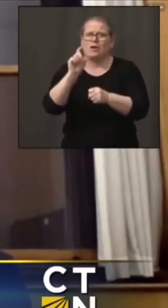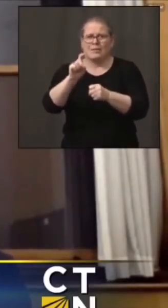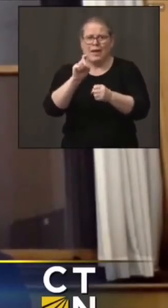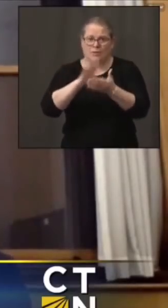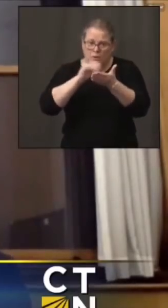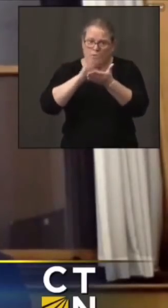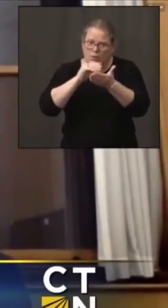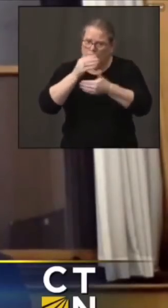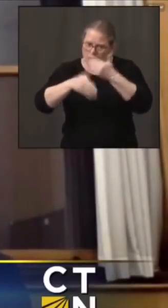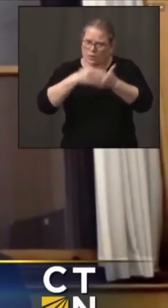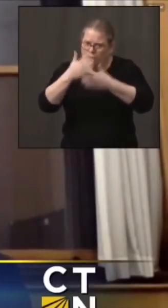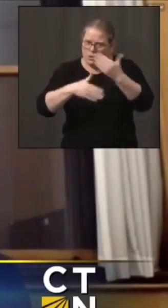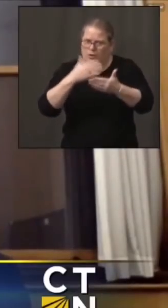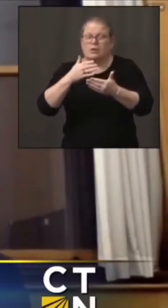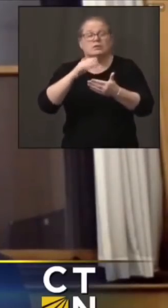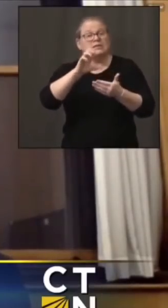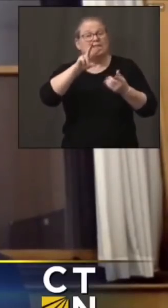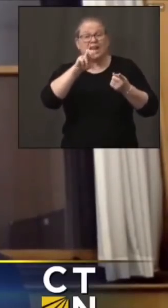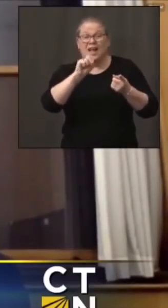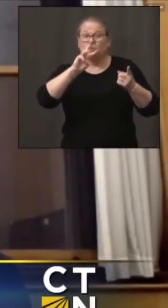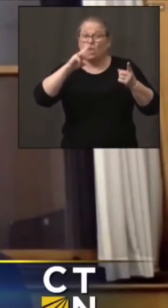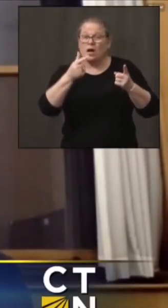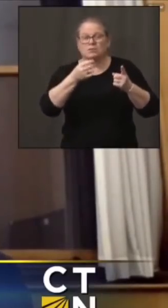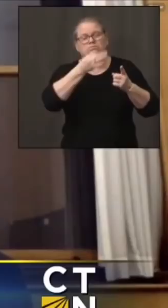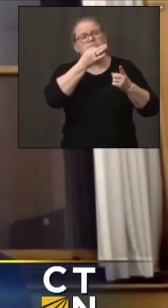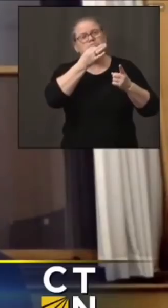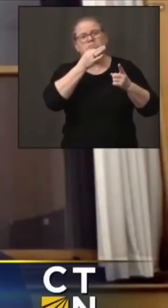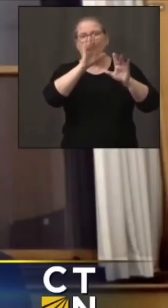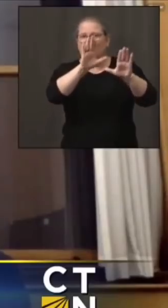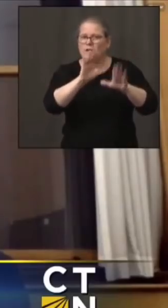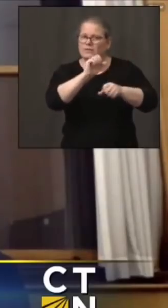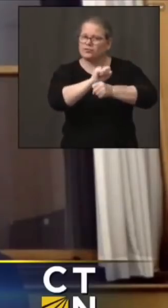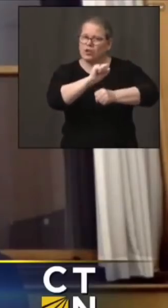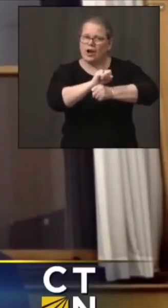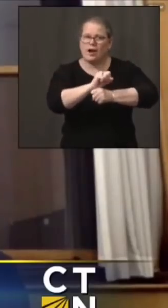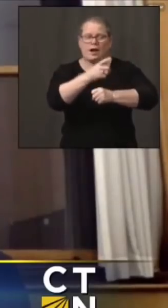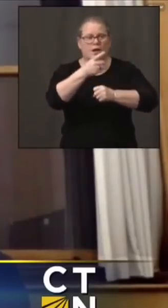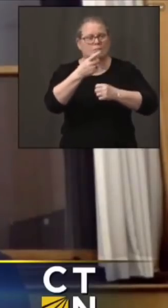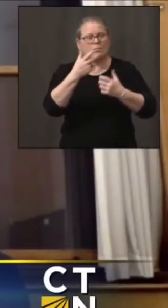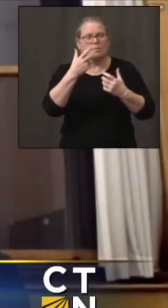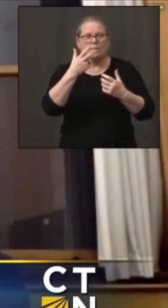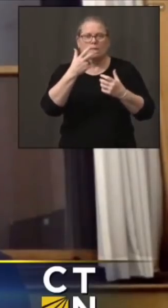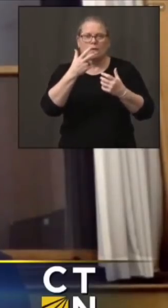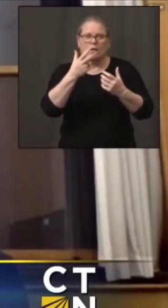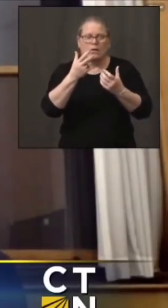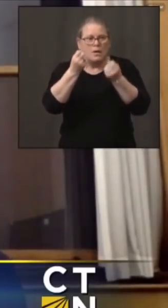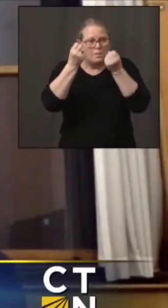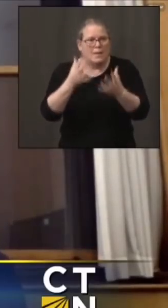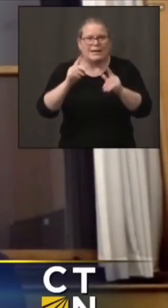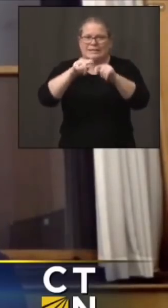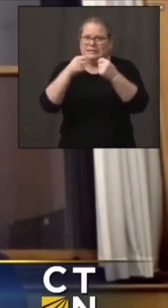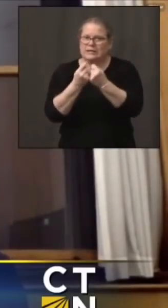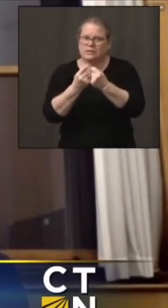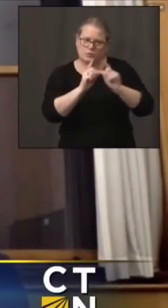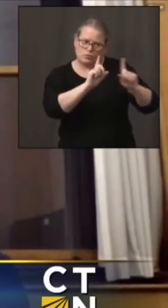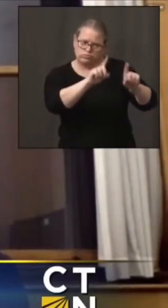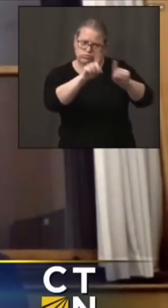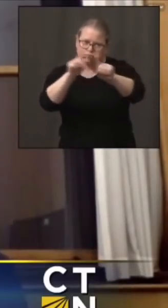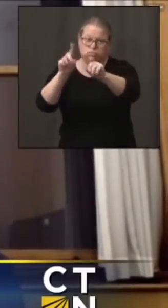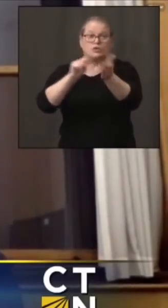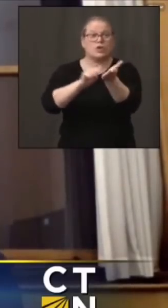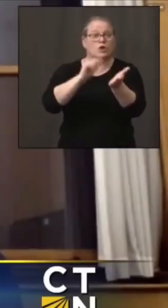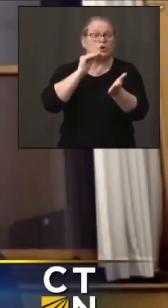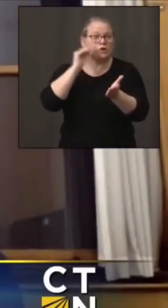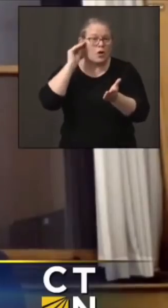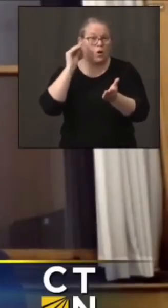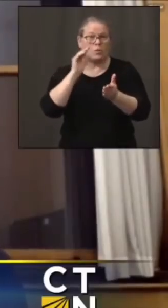to. CVS and Walgreens have done a phenomenal job mobilizing dozens of mobile teams to go to these nursing homes, post up in their